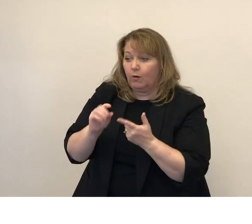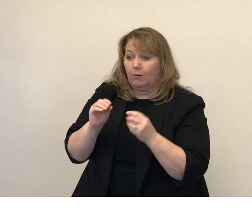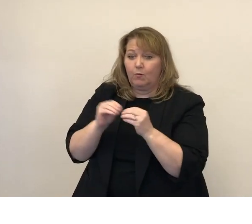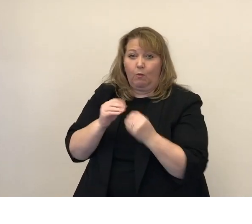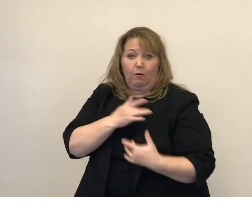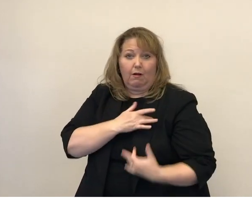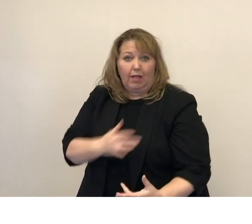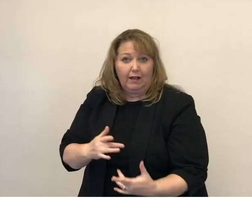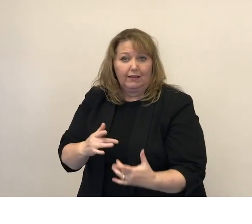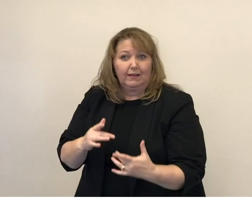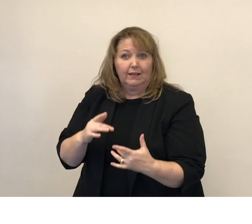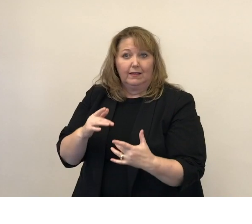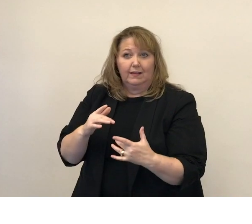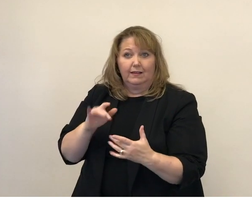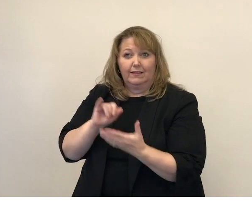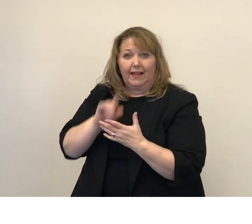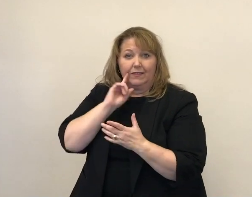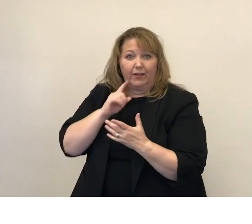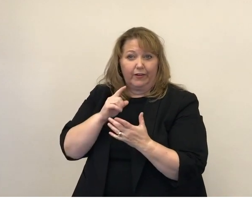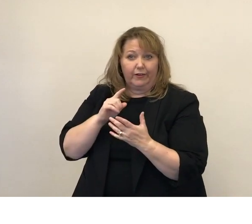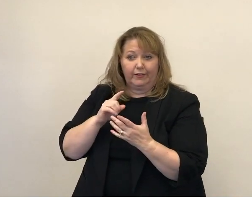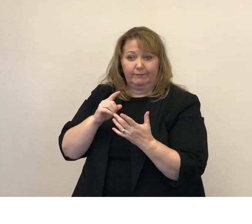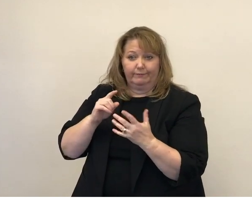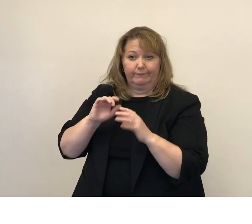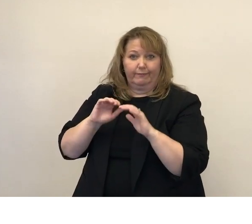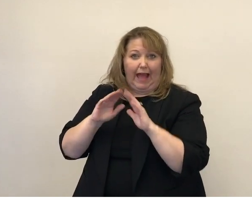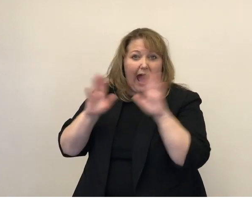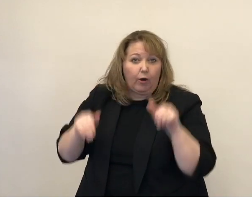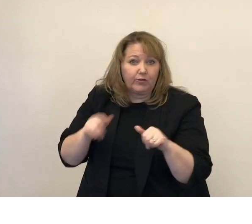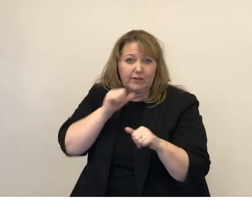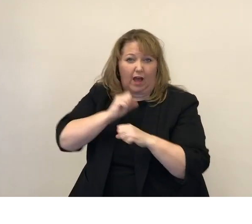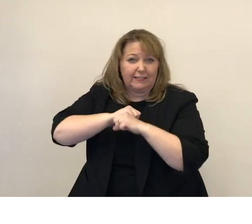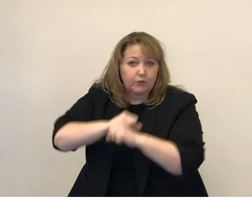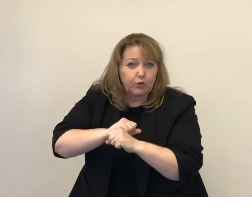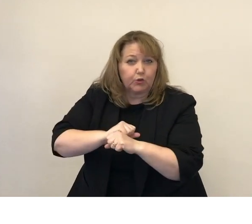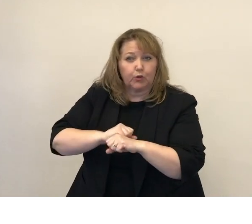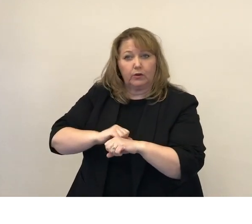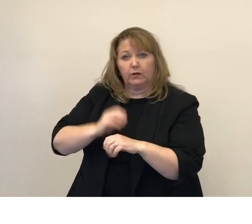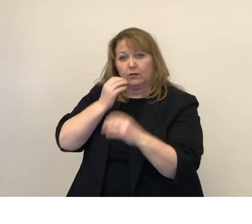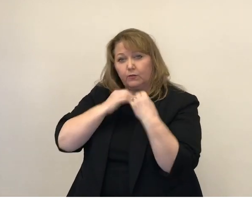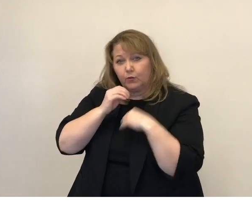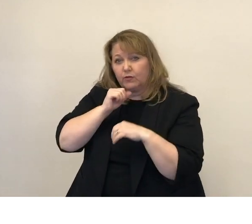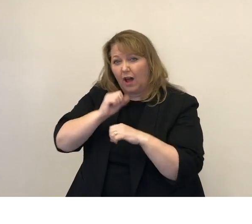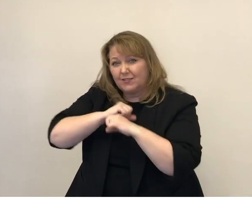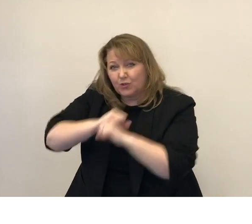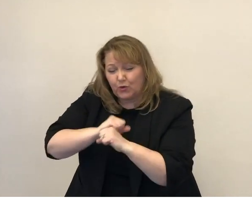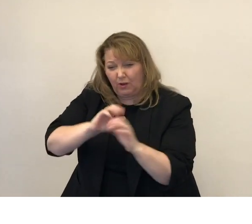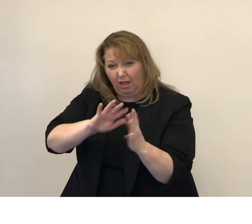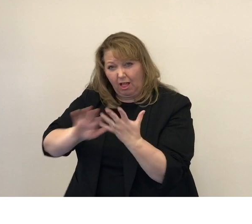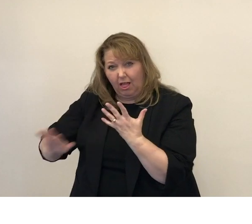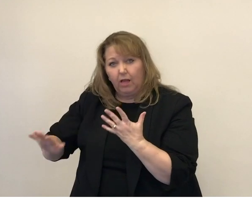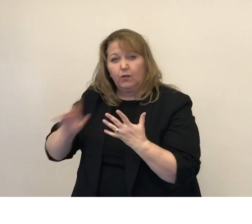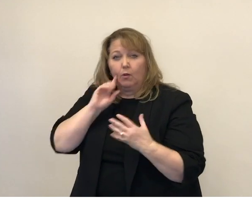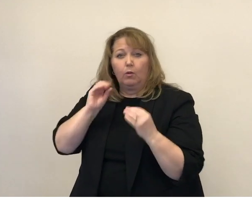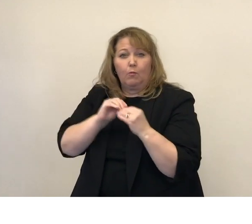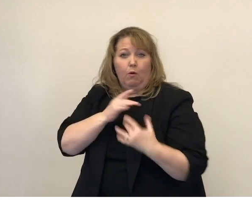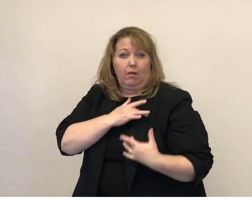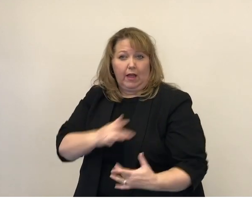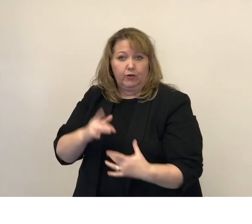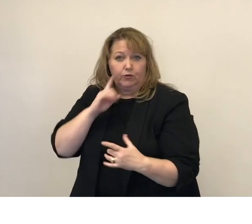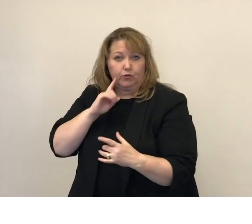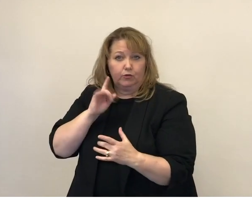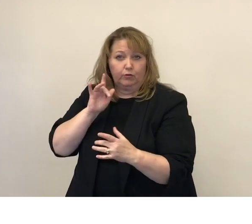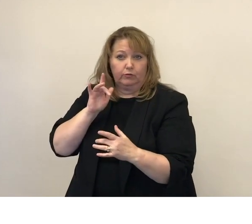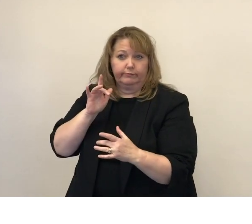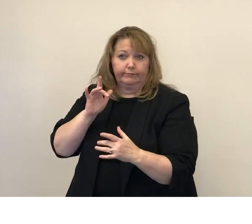they could contract the disease or be infected. So it's something that we need to look at and see how it is impacting our minority communities.